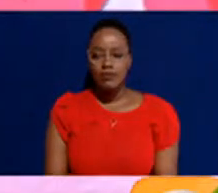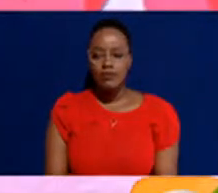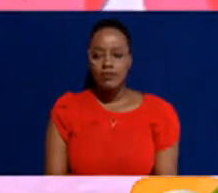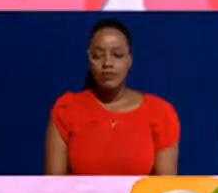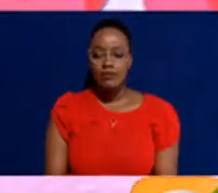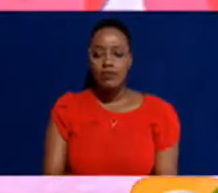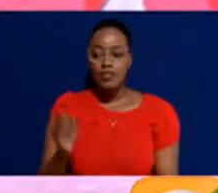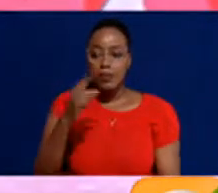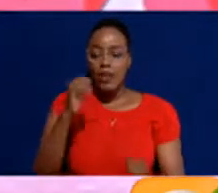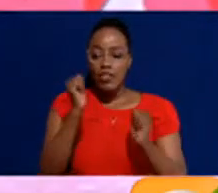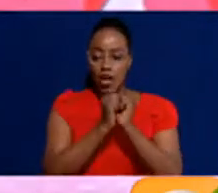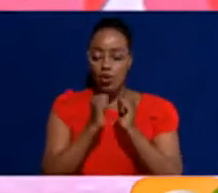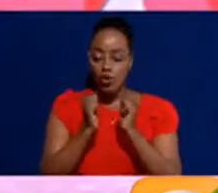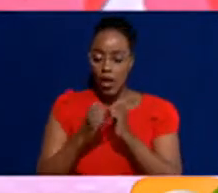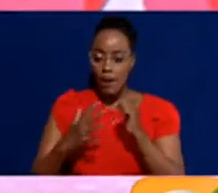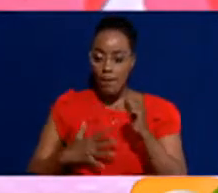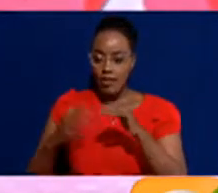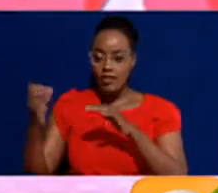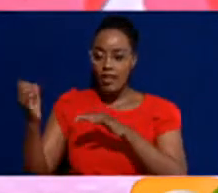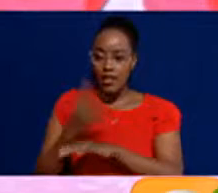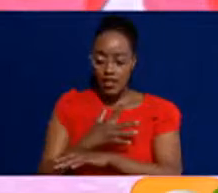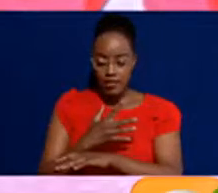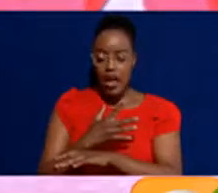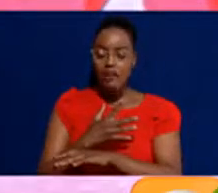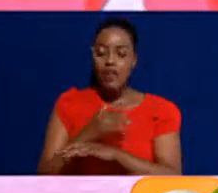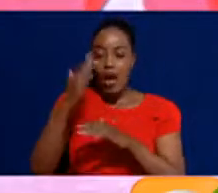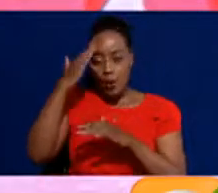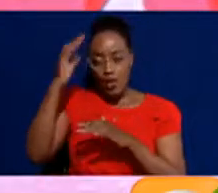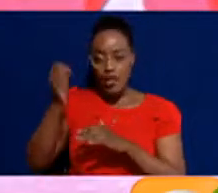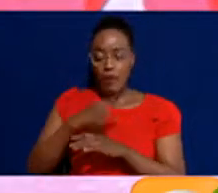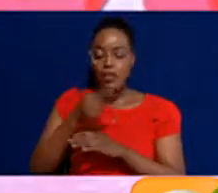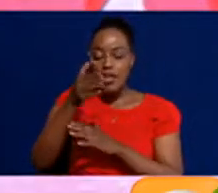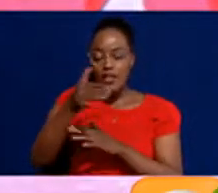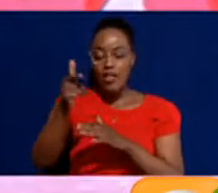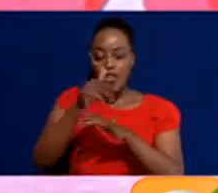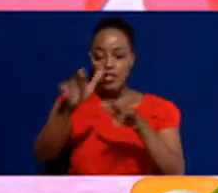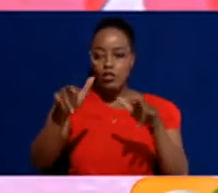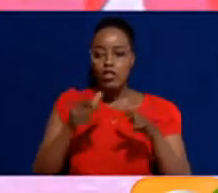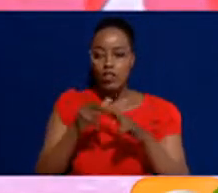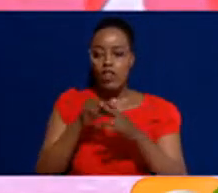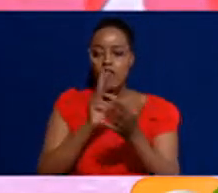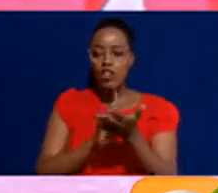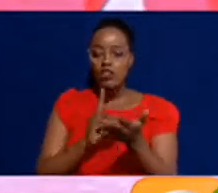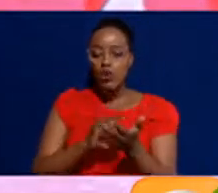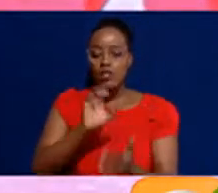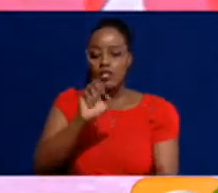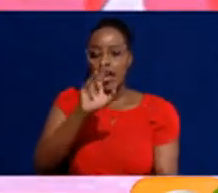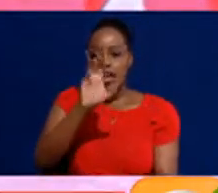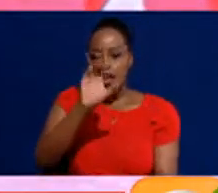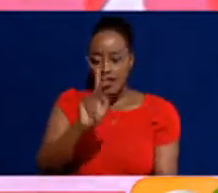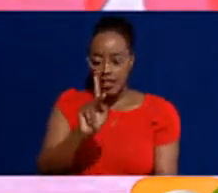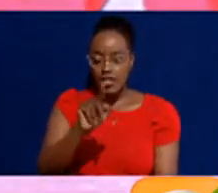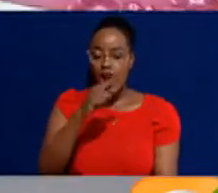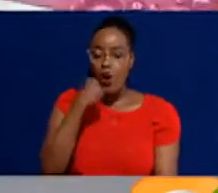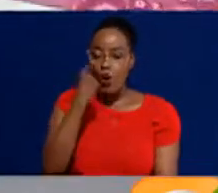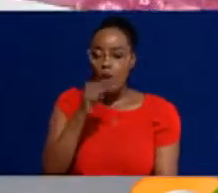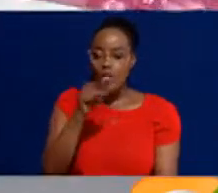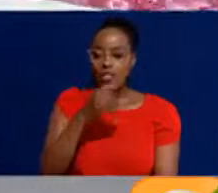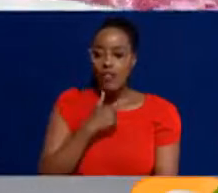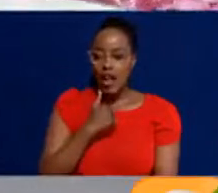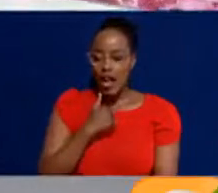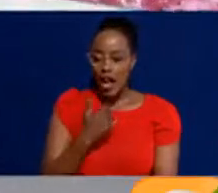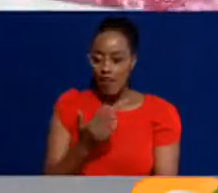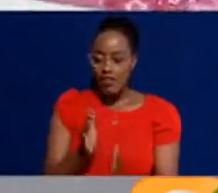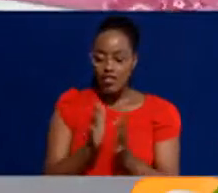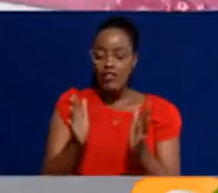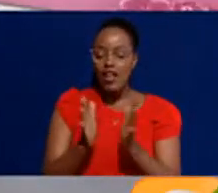October is Breast Cancer Awareness Month, and with me in studio is Dr. Eric Hungo. He is a general